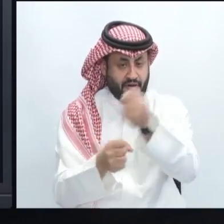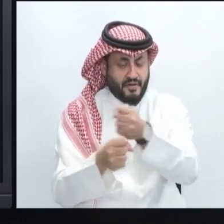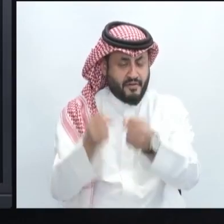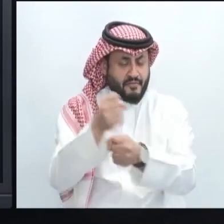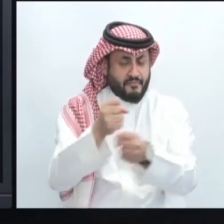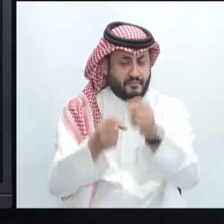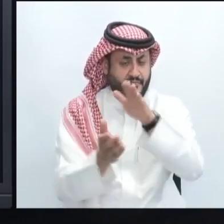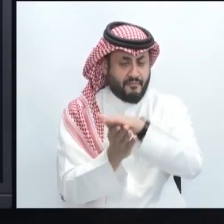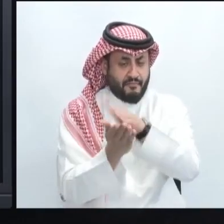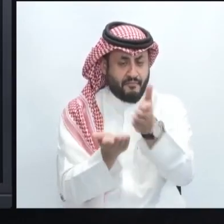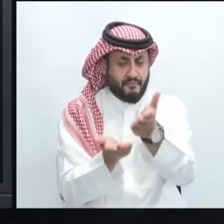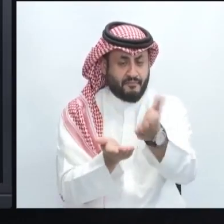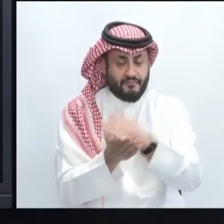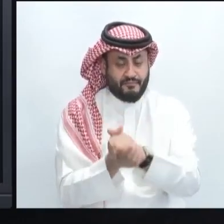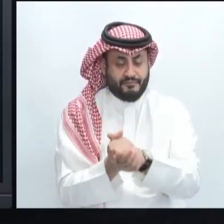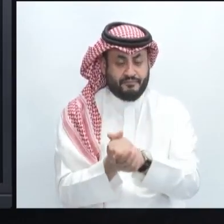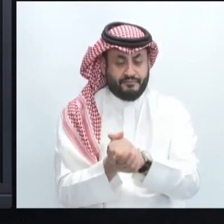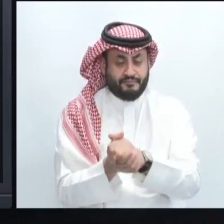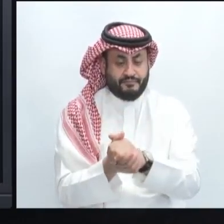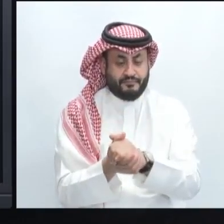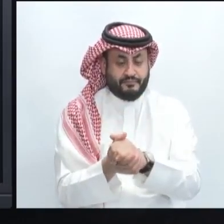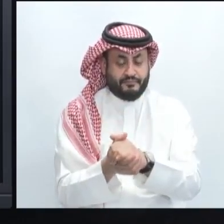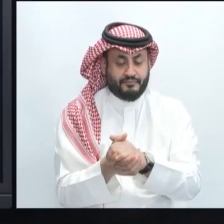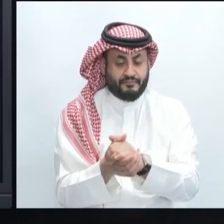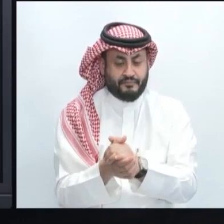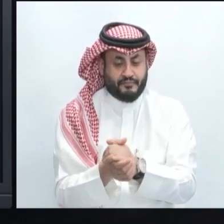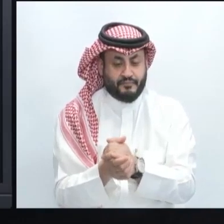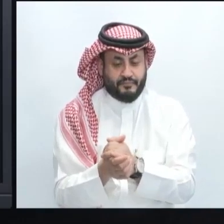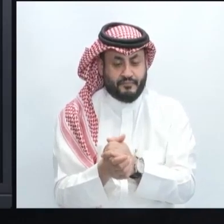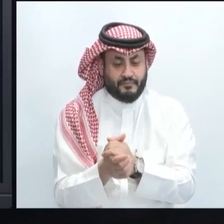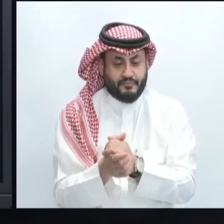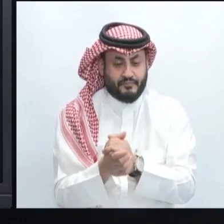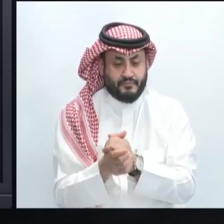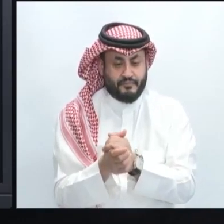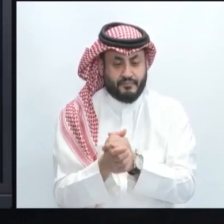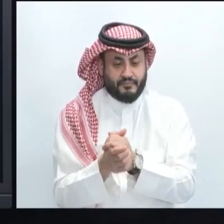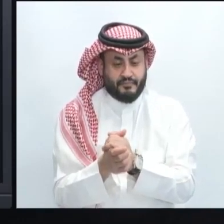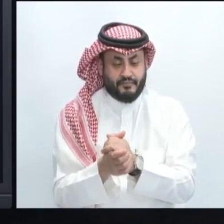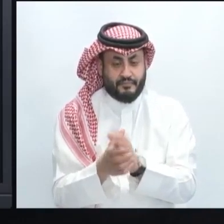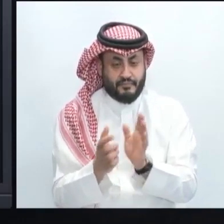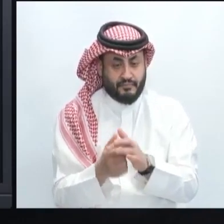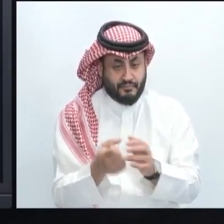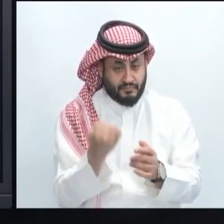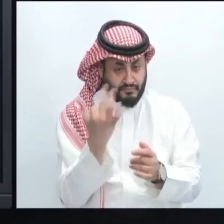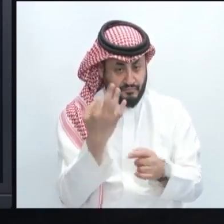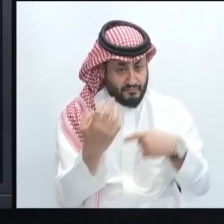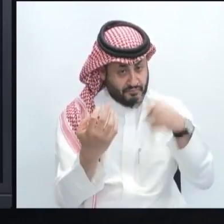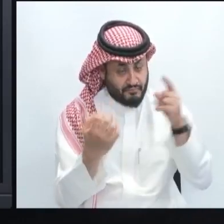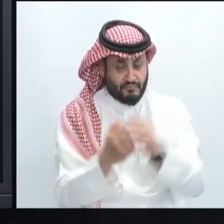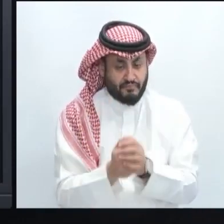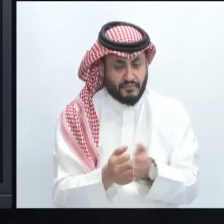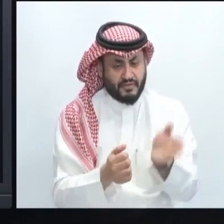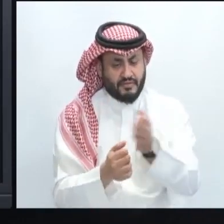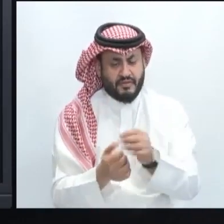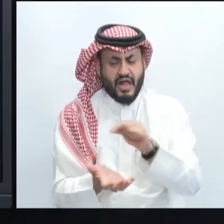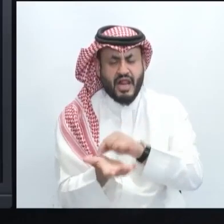grammar toolbox. So sometimes we have something we called countable words, and